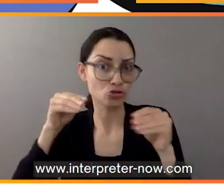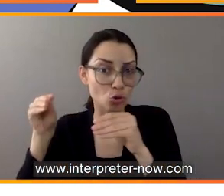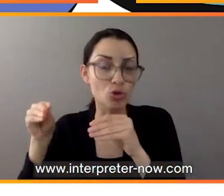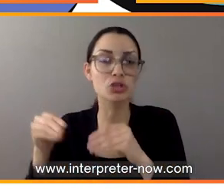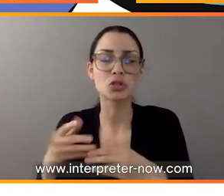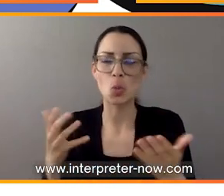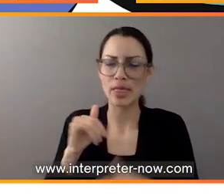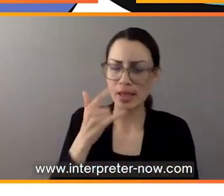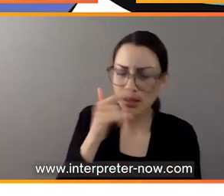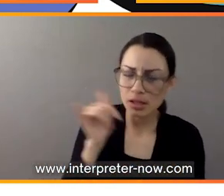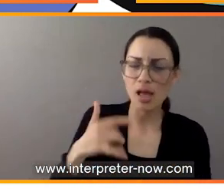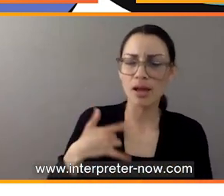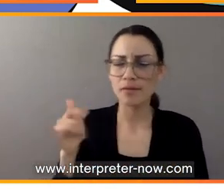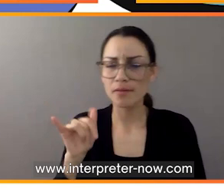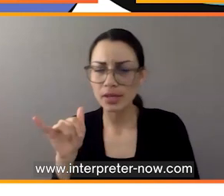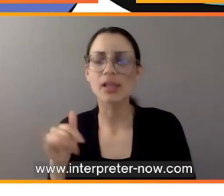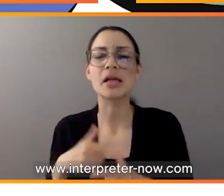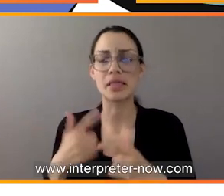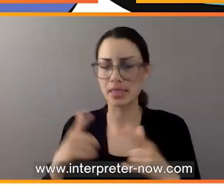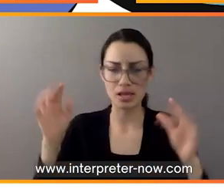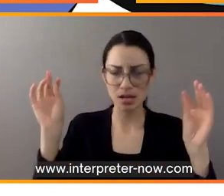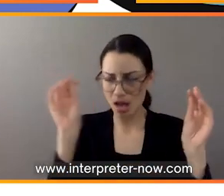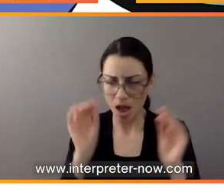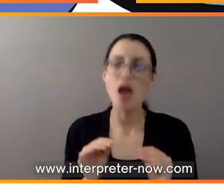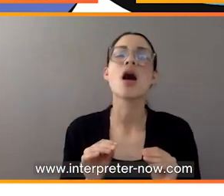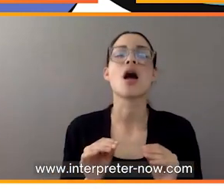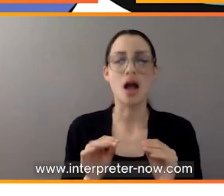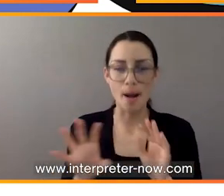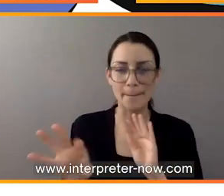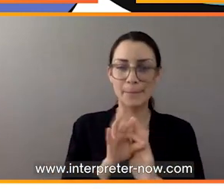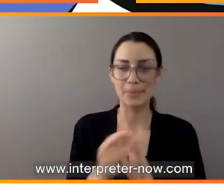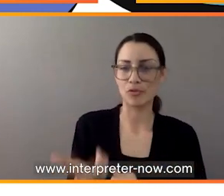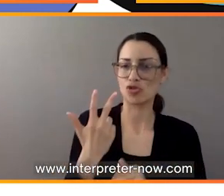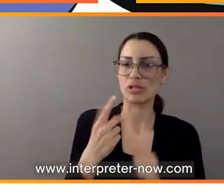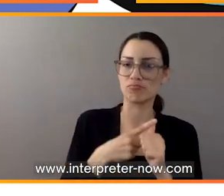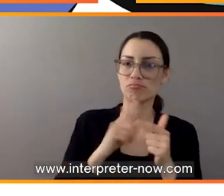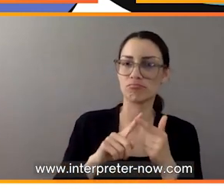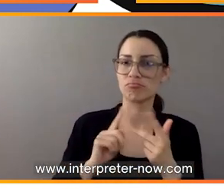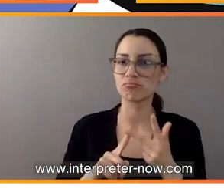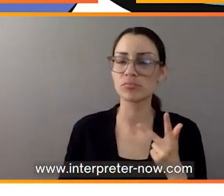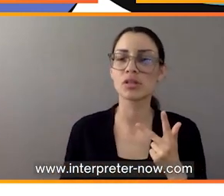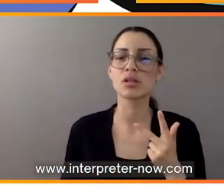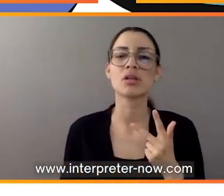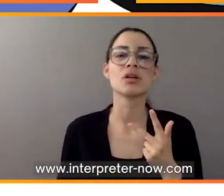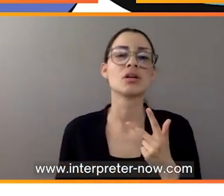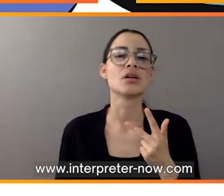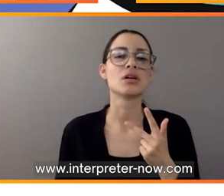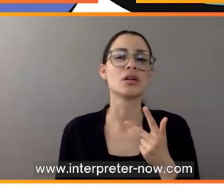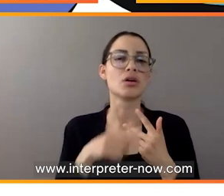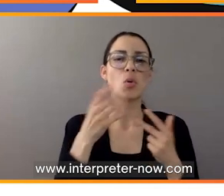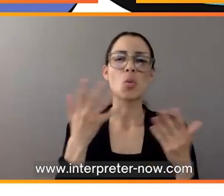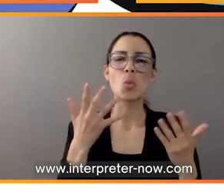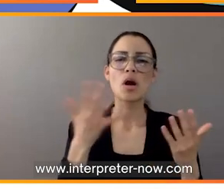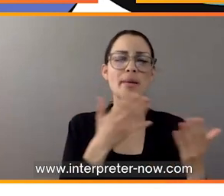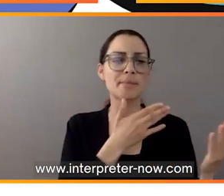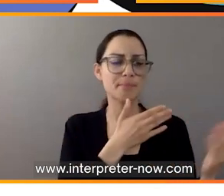that look and feel like when we say those things, you know? And then we were able to like really get it crisp into 2 or 3. Here's what it means to